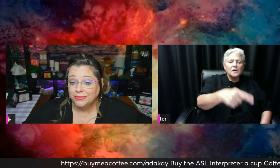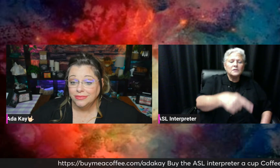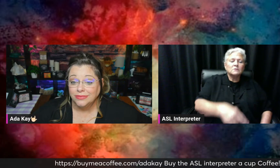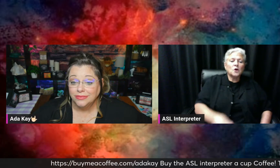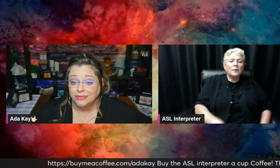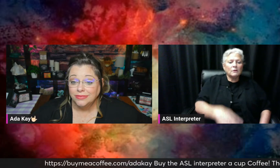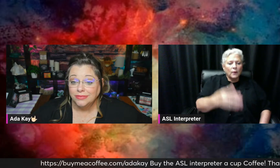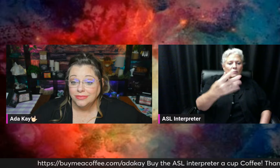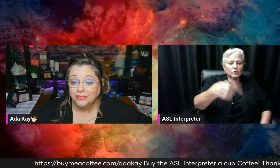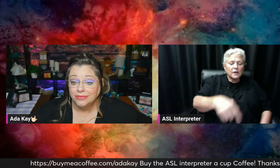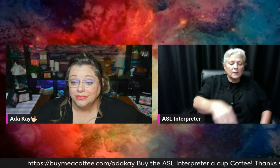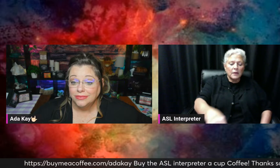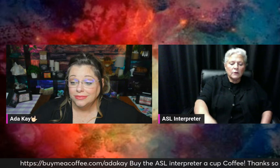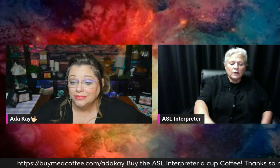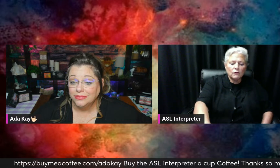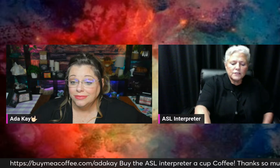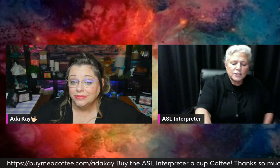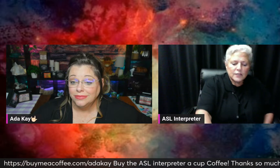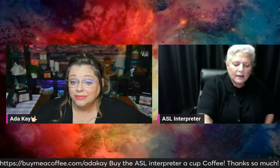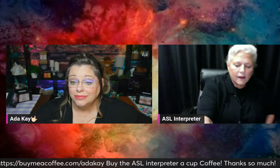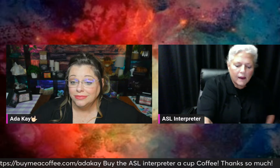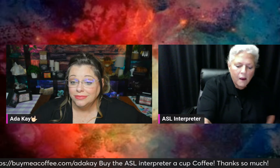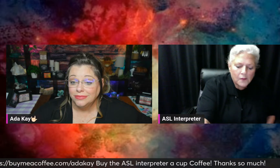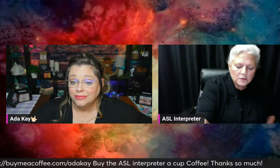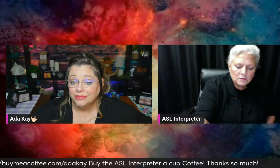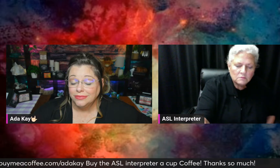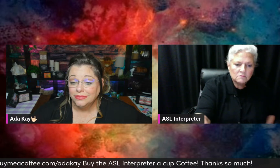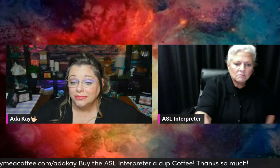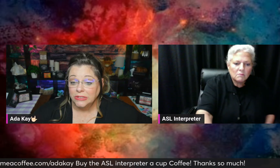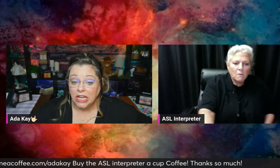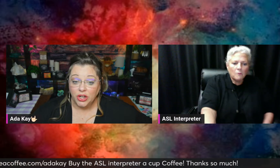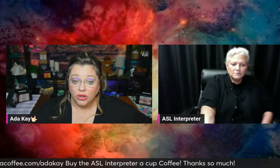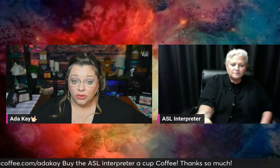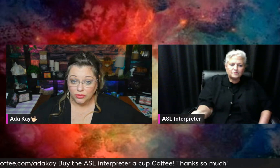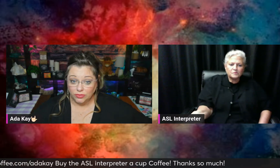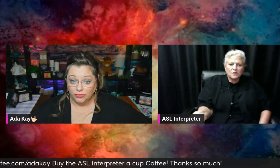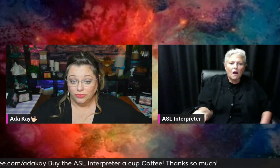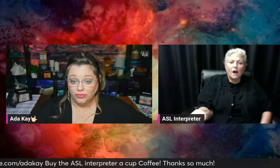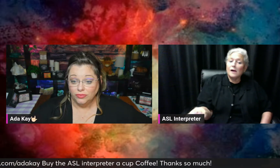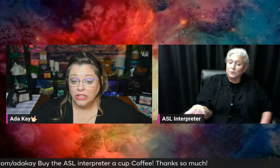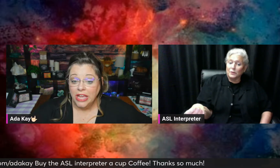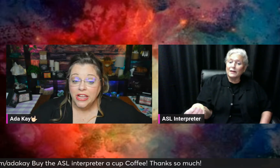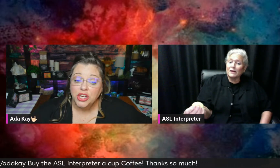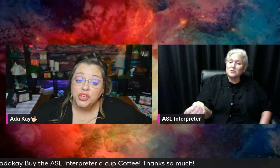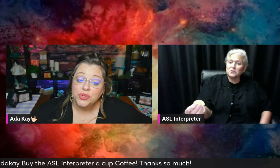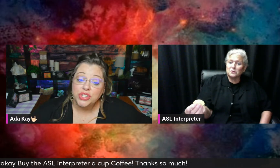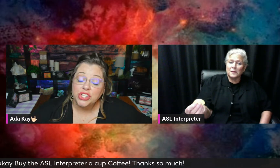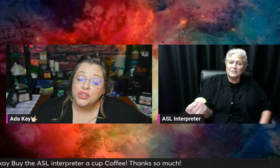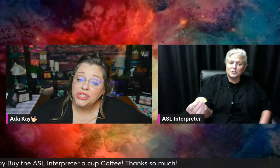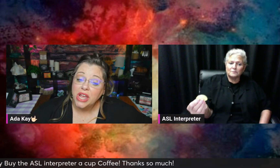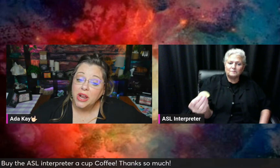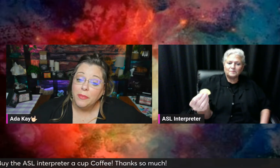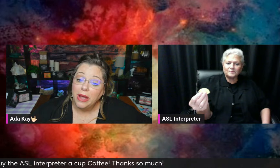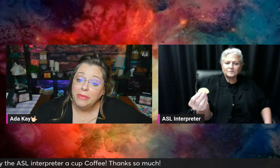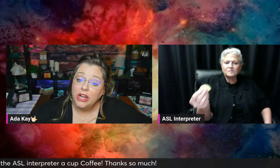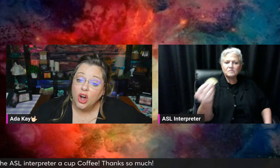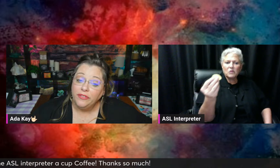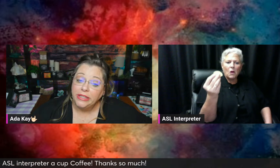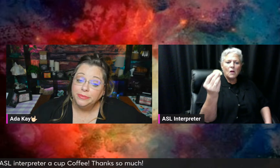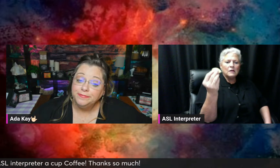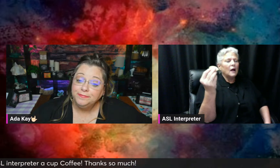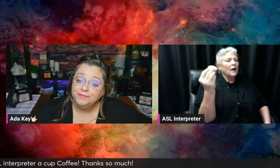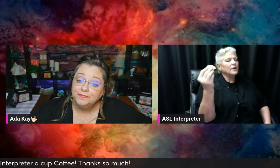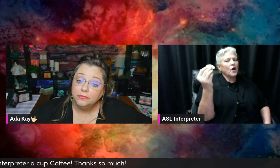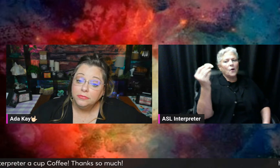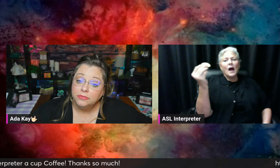Oh, by the way, you could come here and go fishing, AdaKay. I know. I'm really Did you set up Buy Me